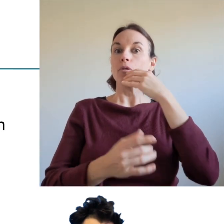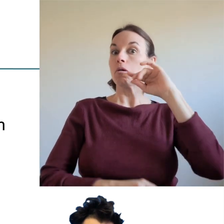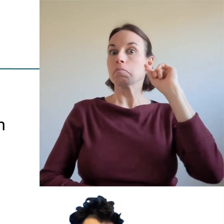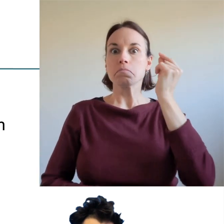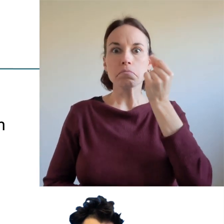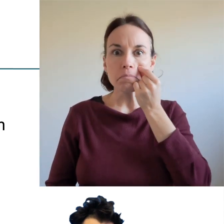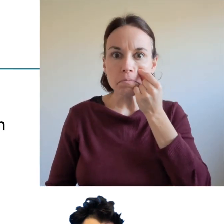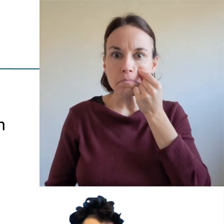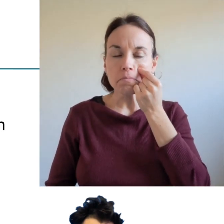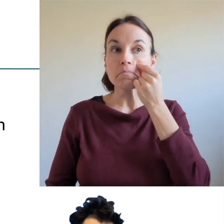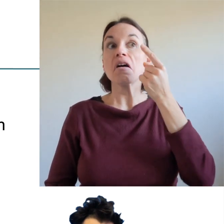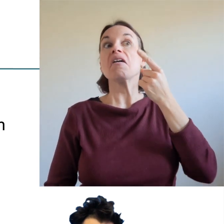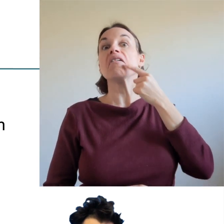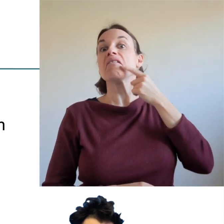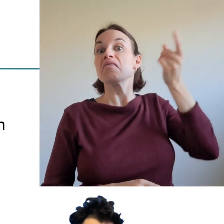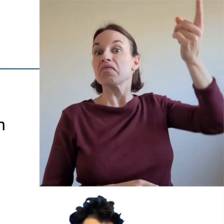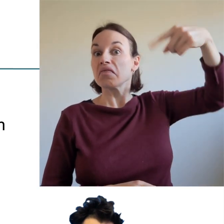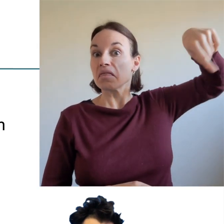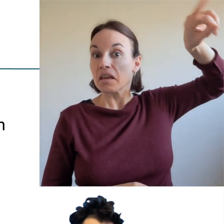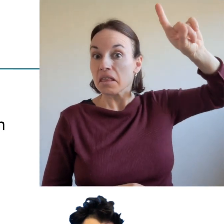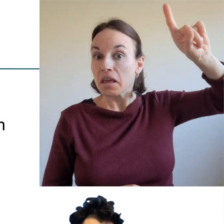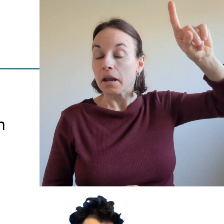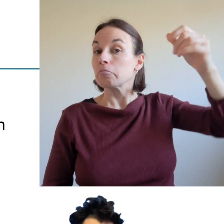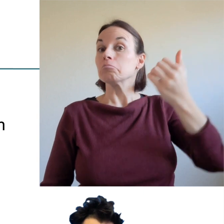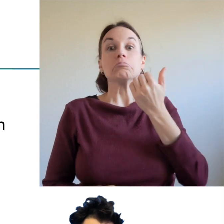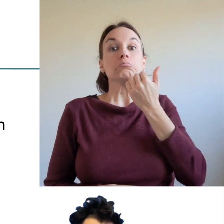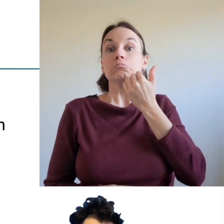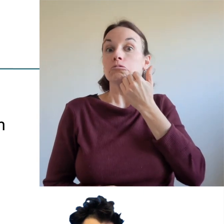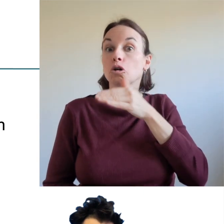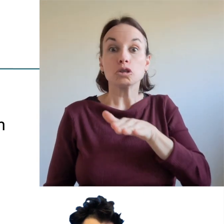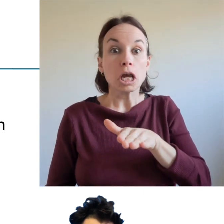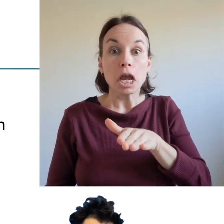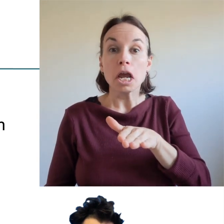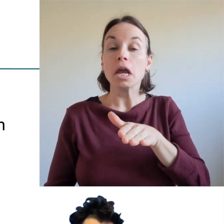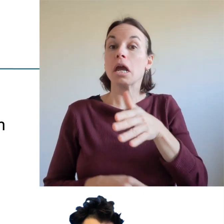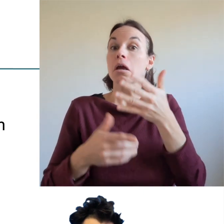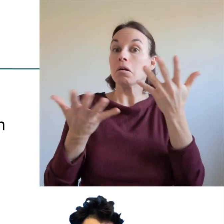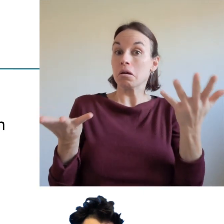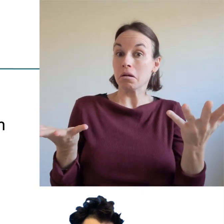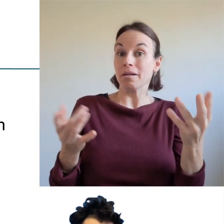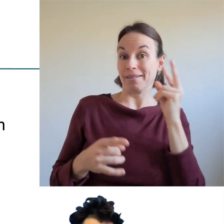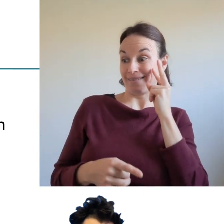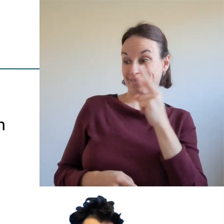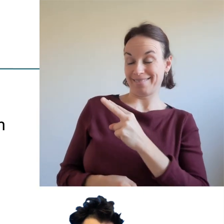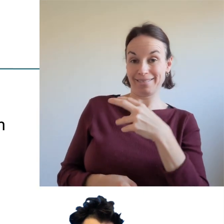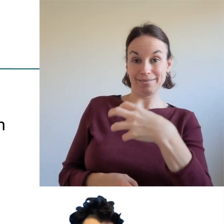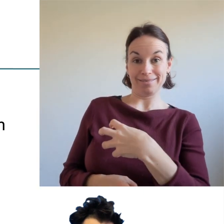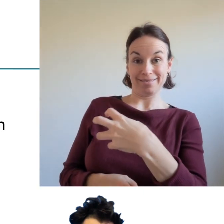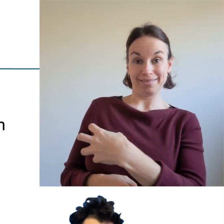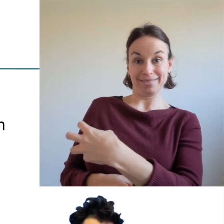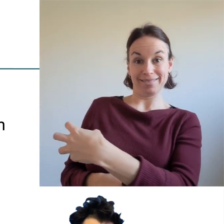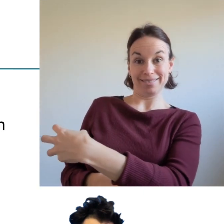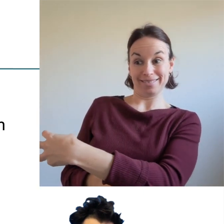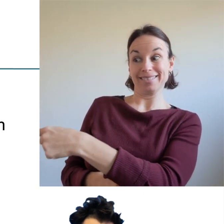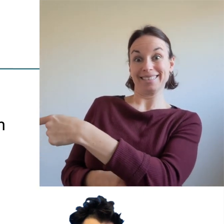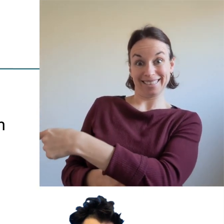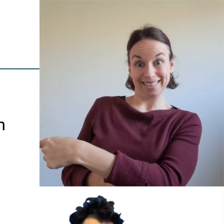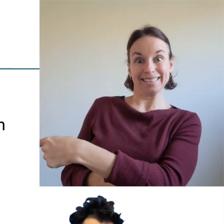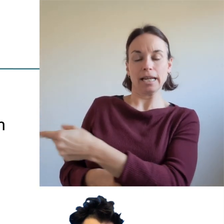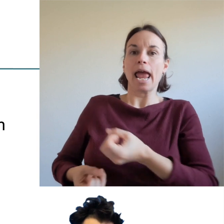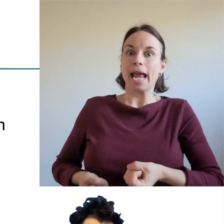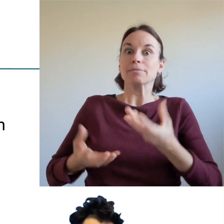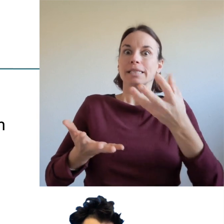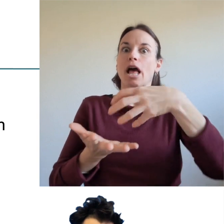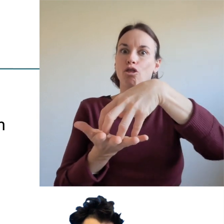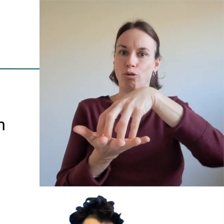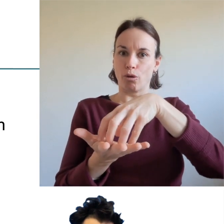out and say or do not know, or with palm ups. But actually, it may also occur